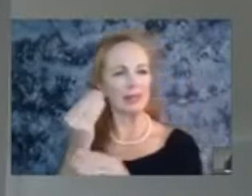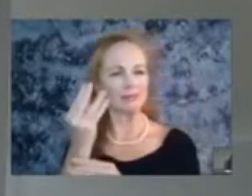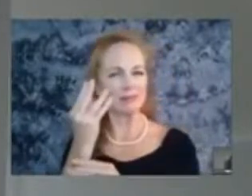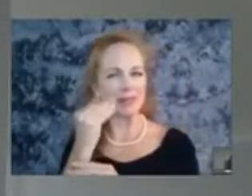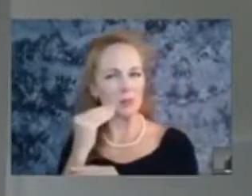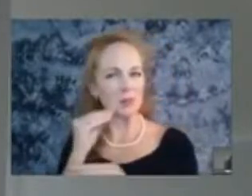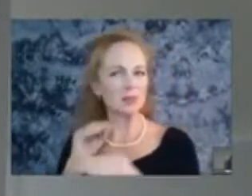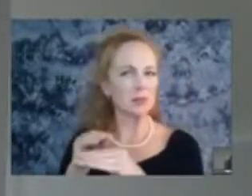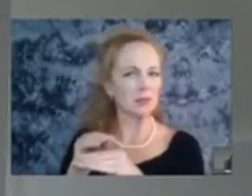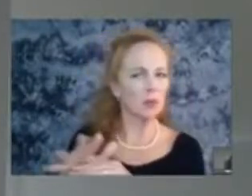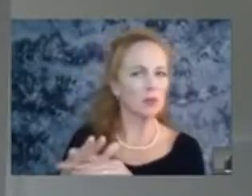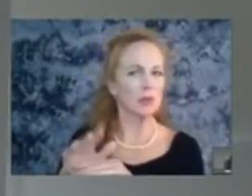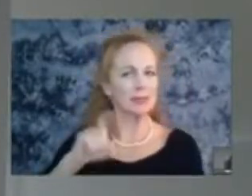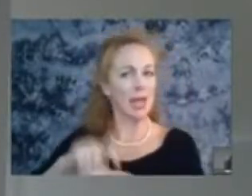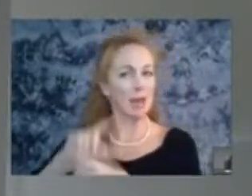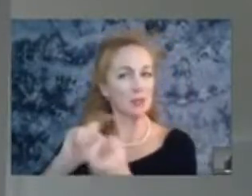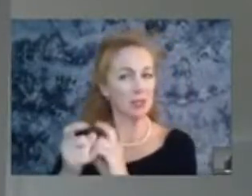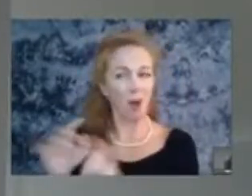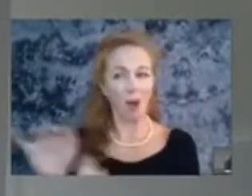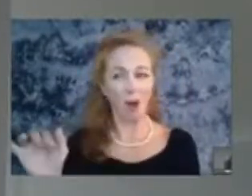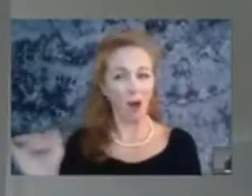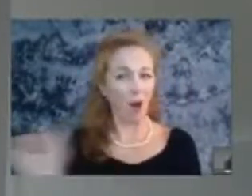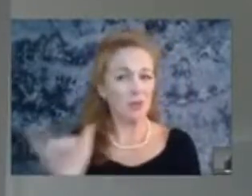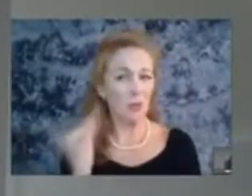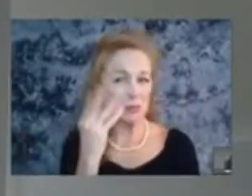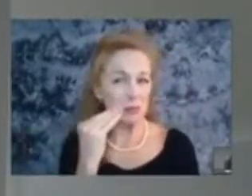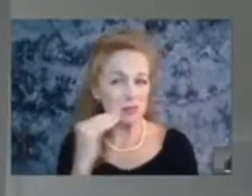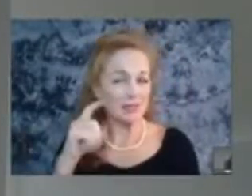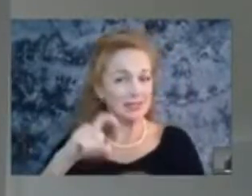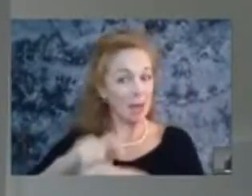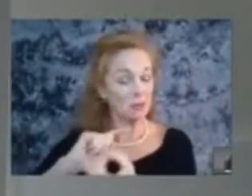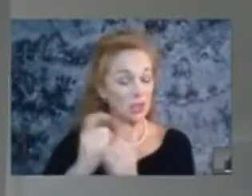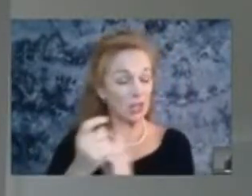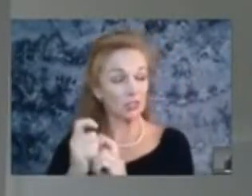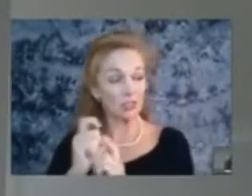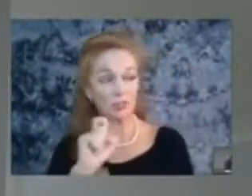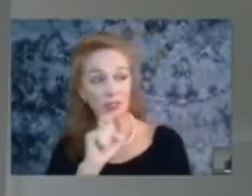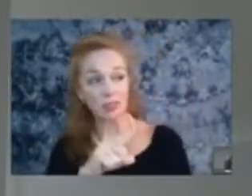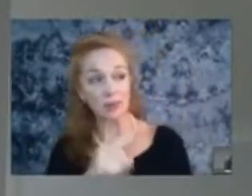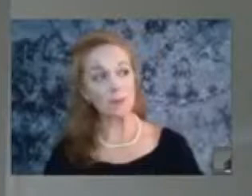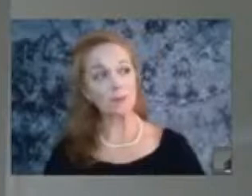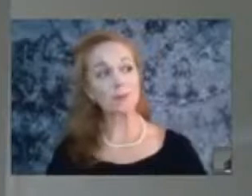today. Will they also experience a time change?